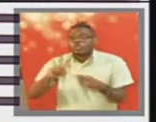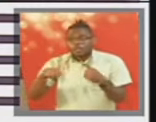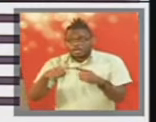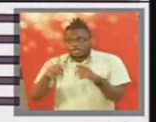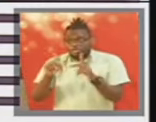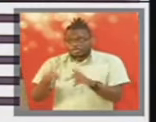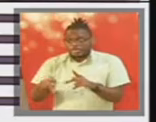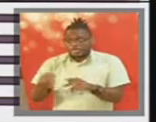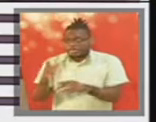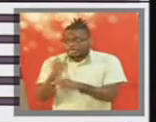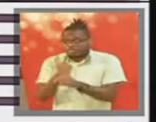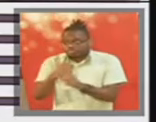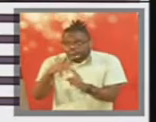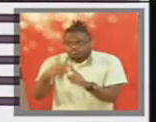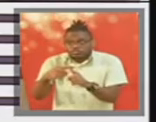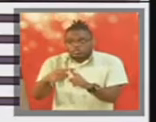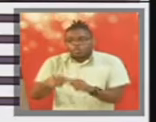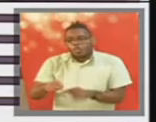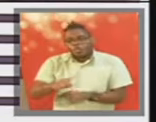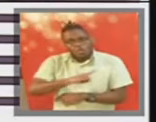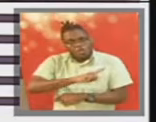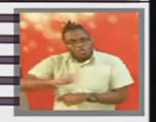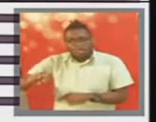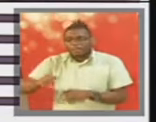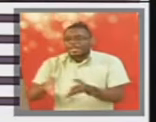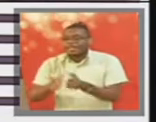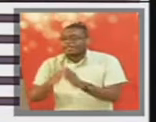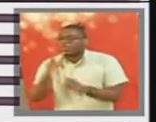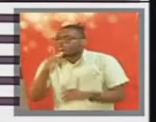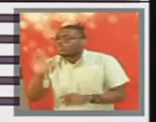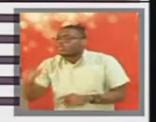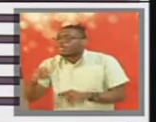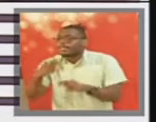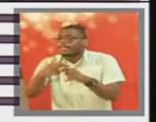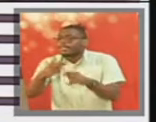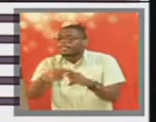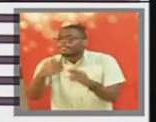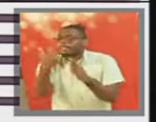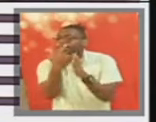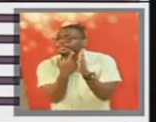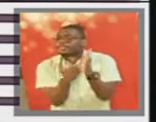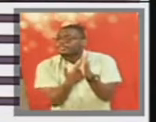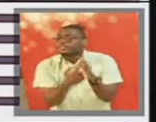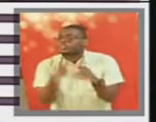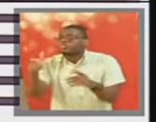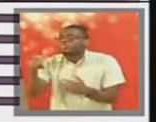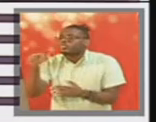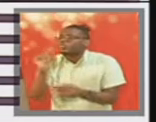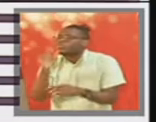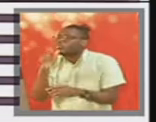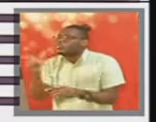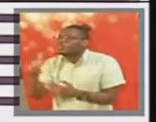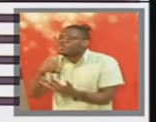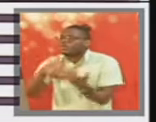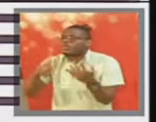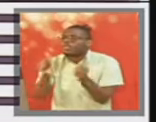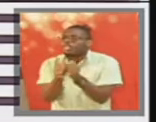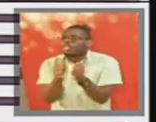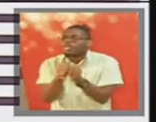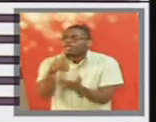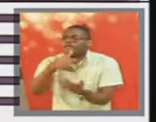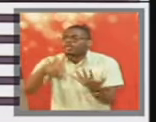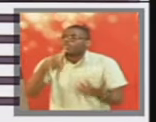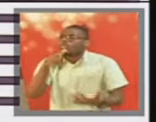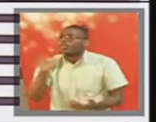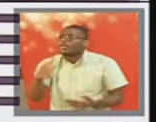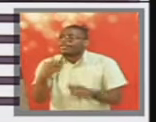that the CMOH for both of those counties are actively pursuing that activity.